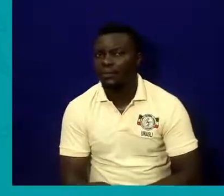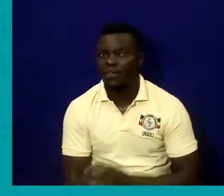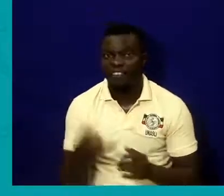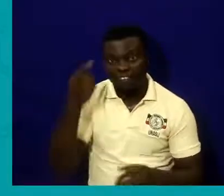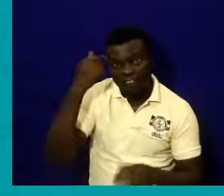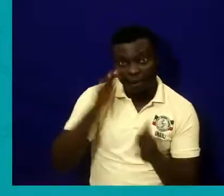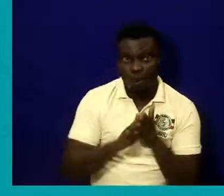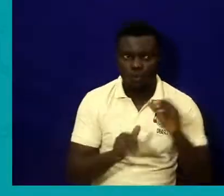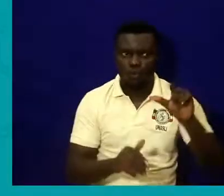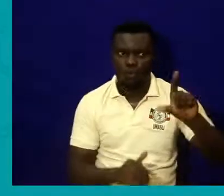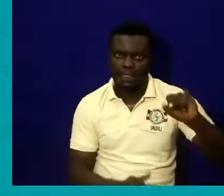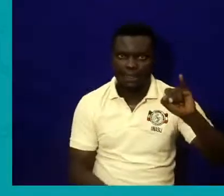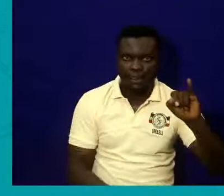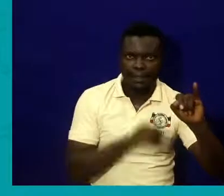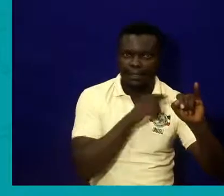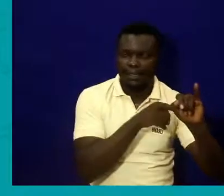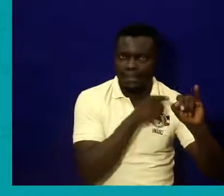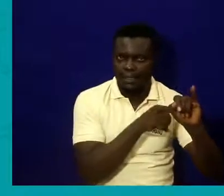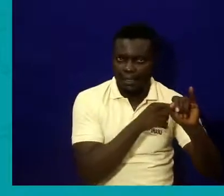For lithium